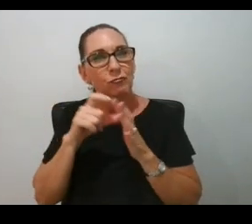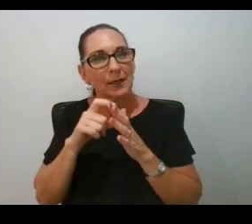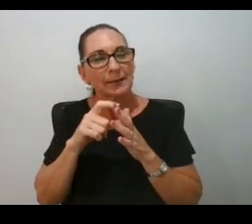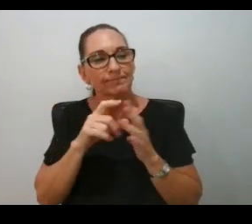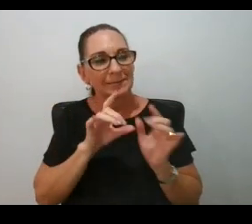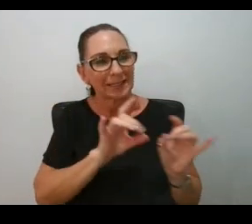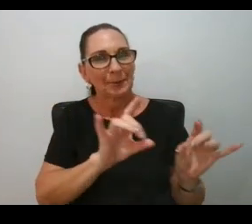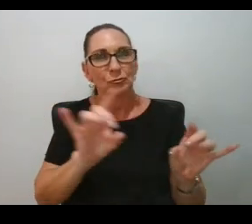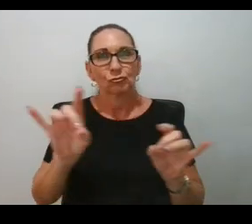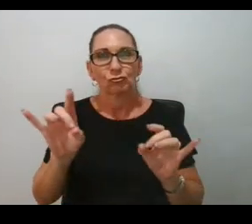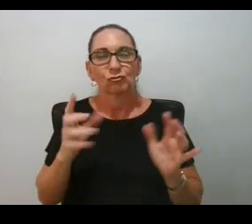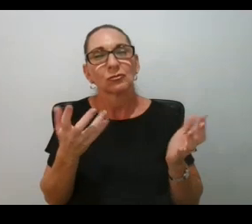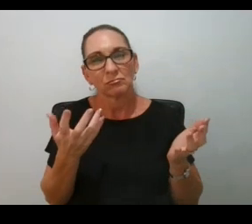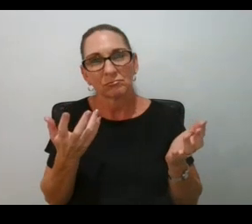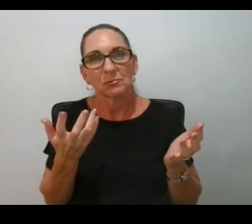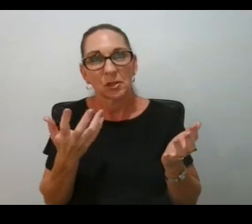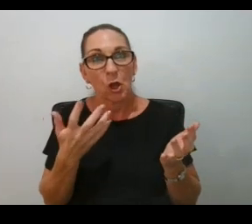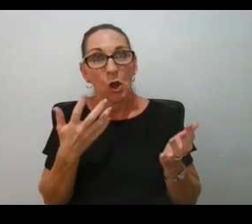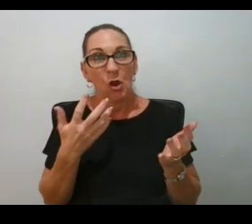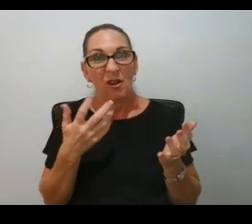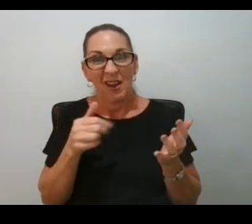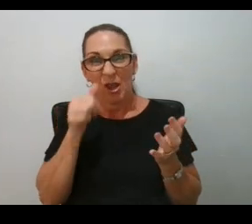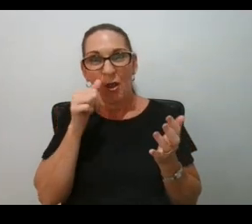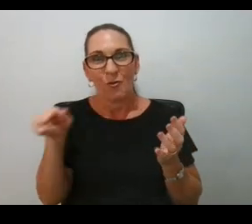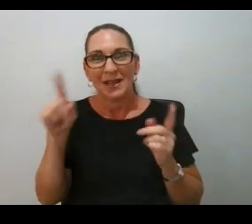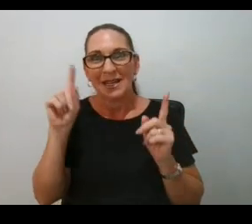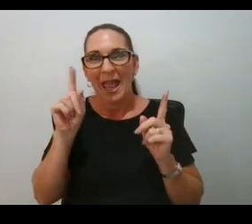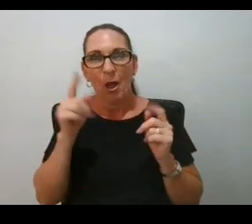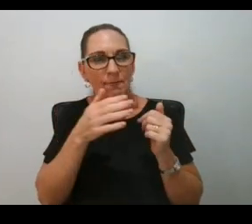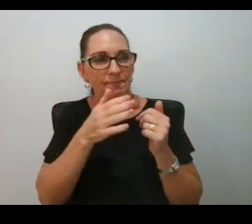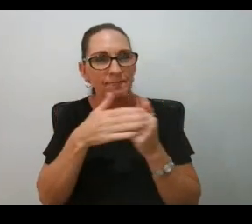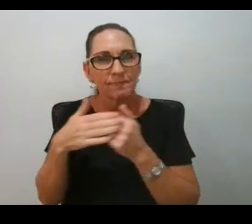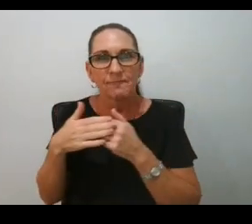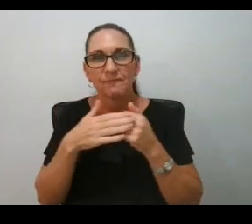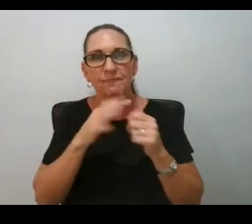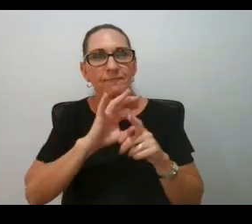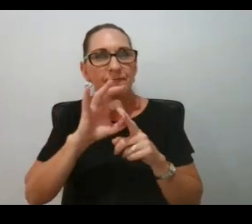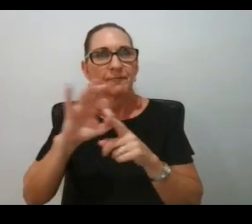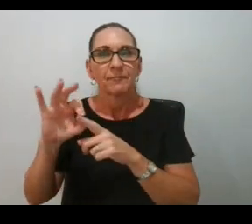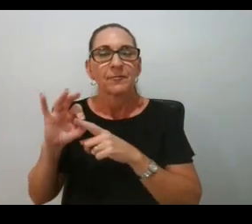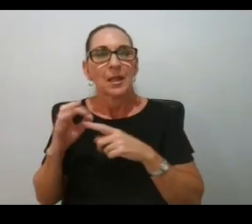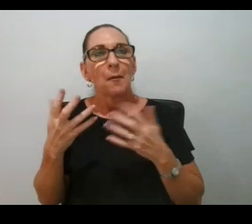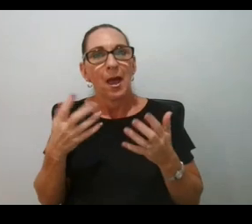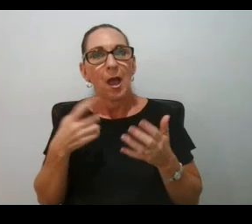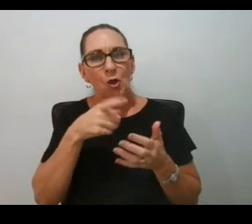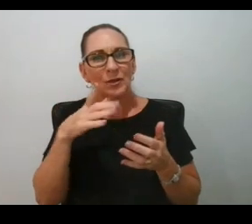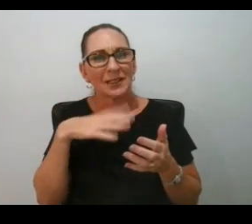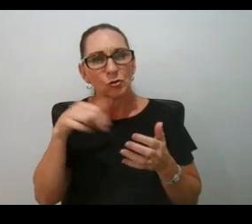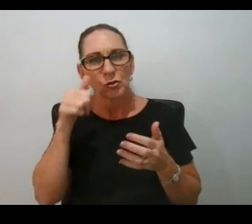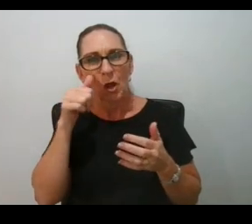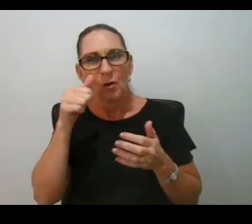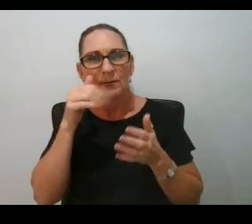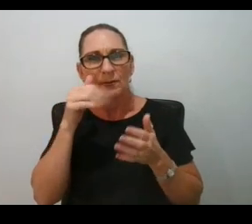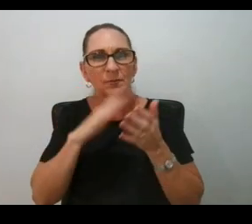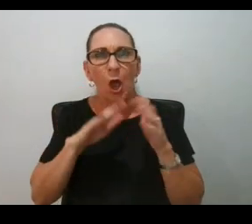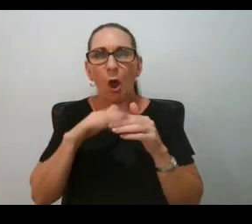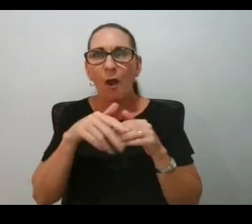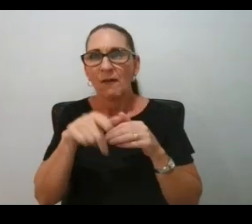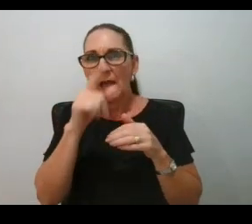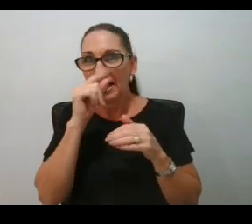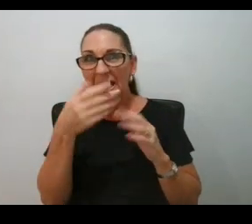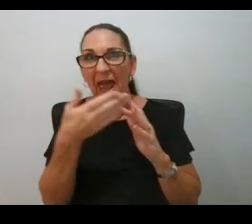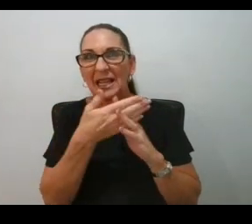that's happening and the recovery started to be aware of all the potential grants your clients have a right to access, because that'll